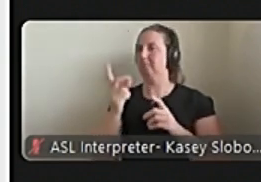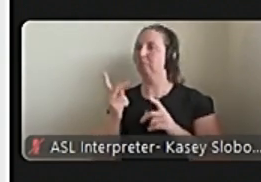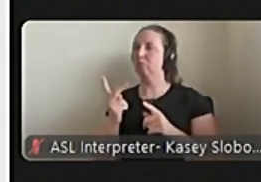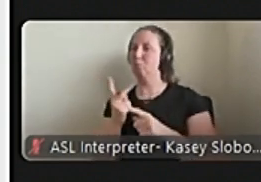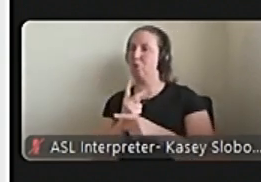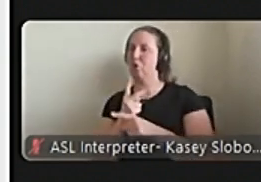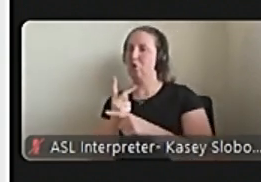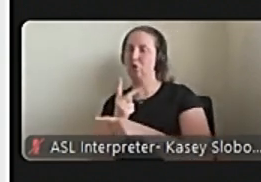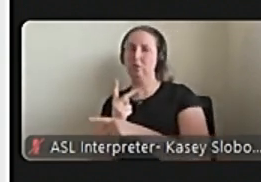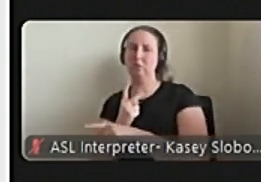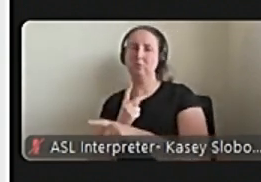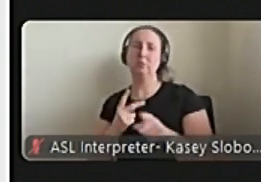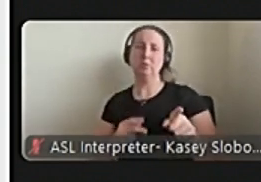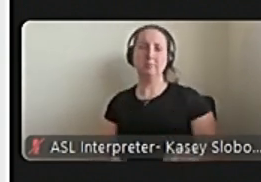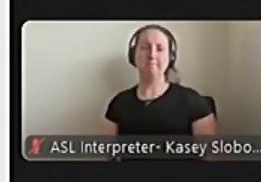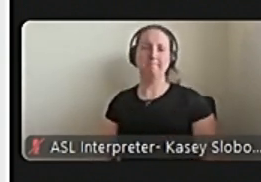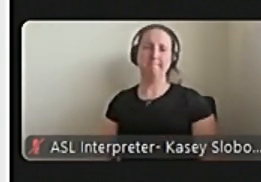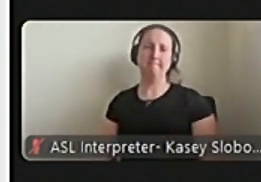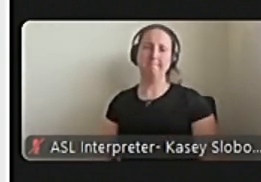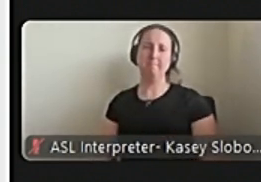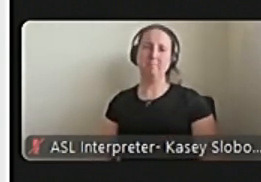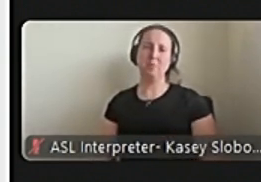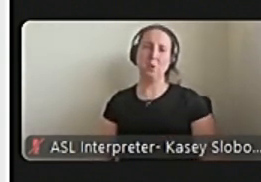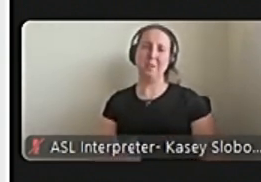2 years into the disease.